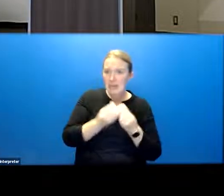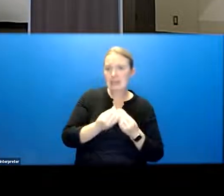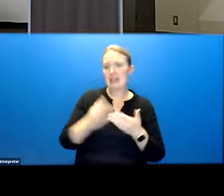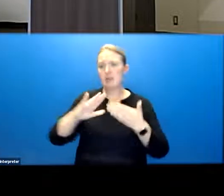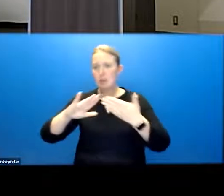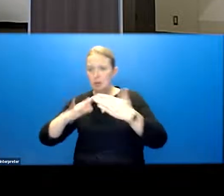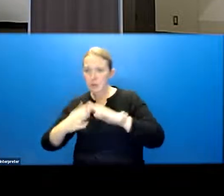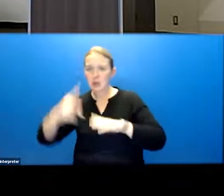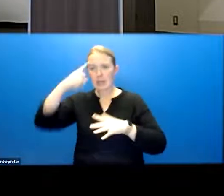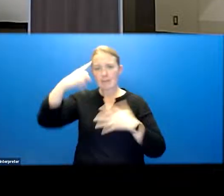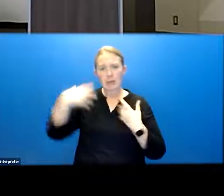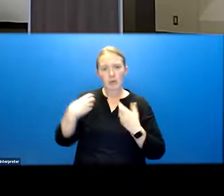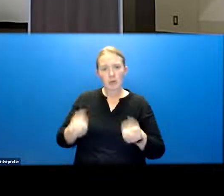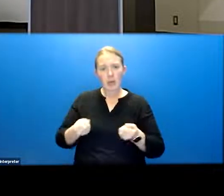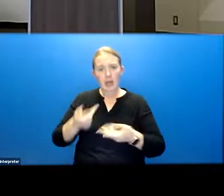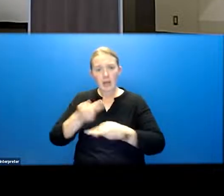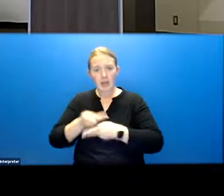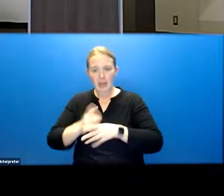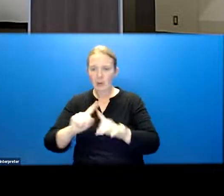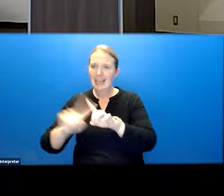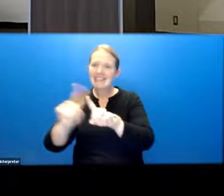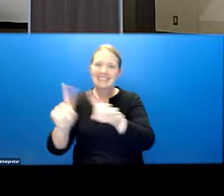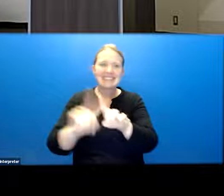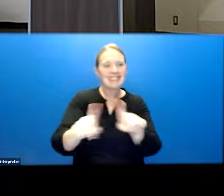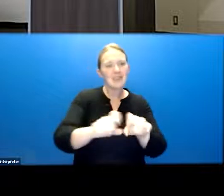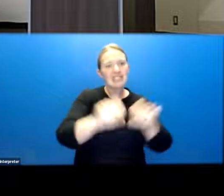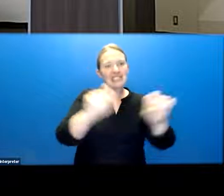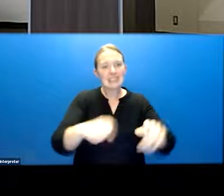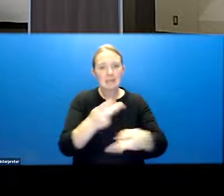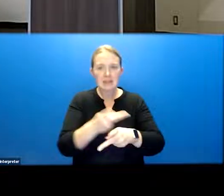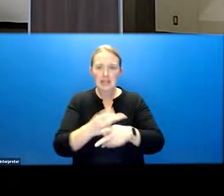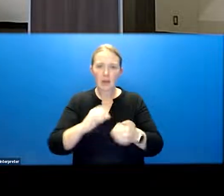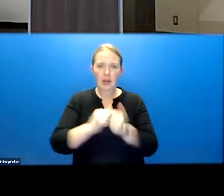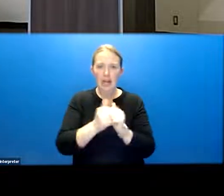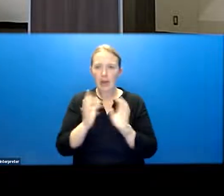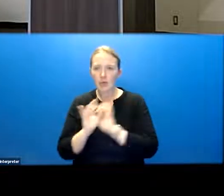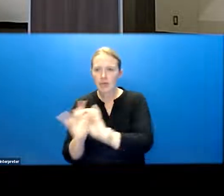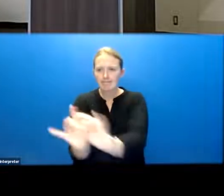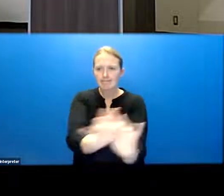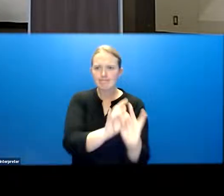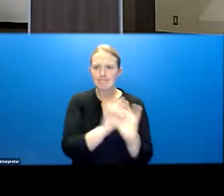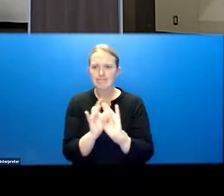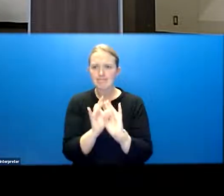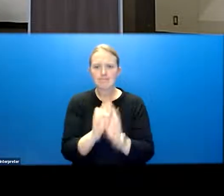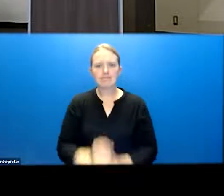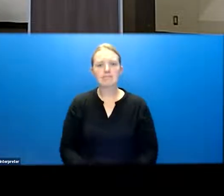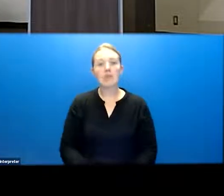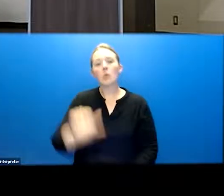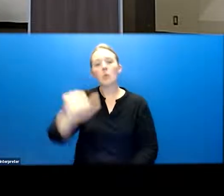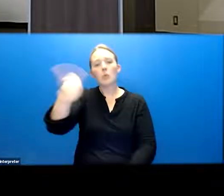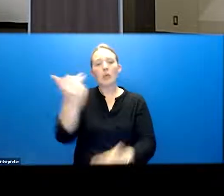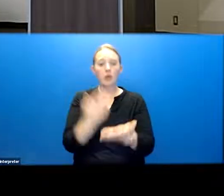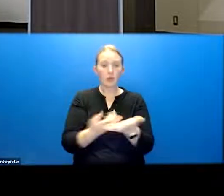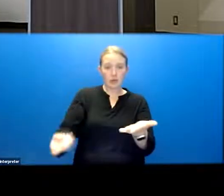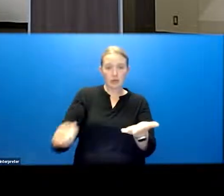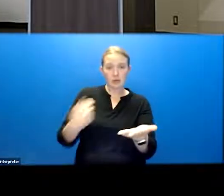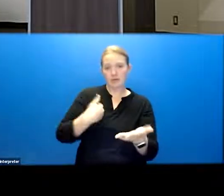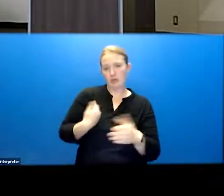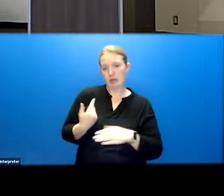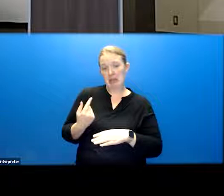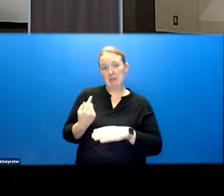mental health care and different systems of care kind of interact. So what other resources do I use?